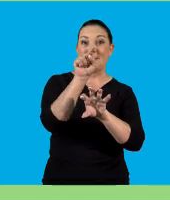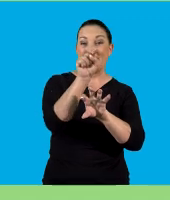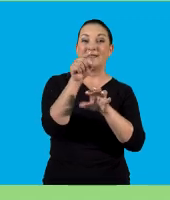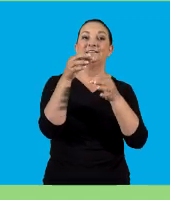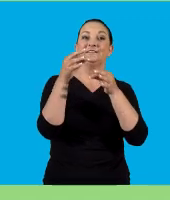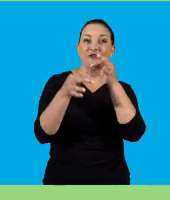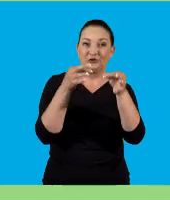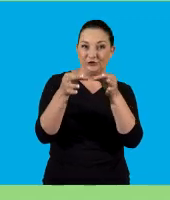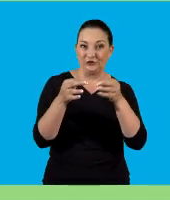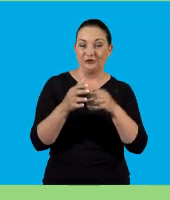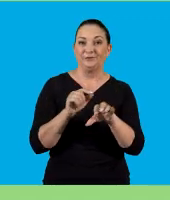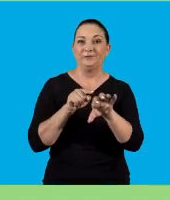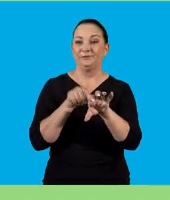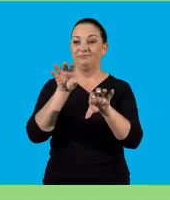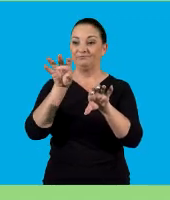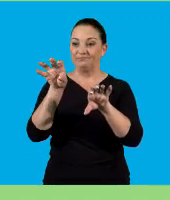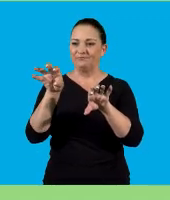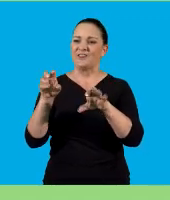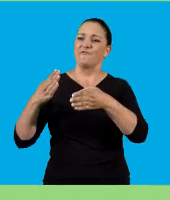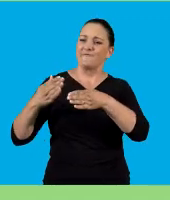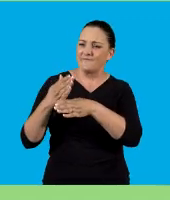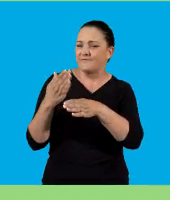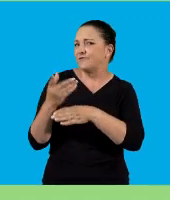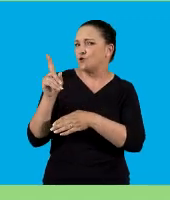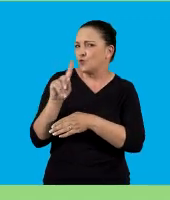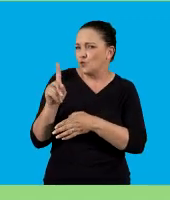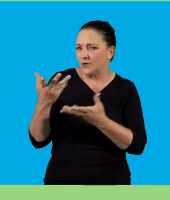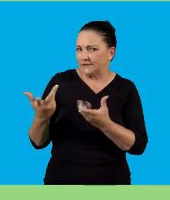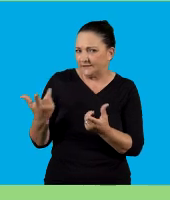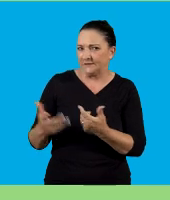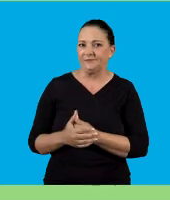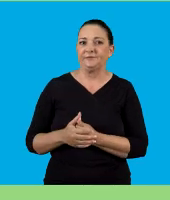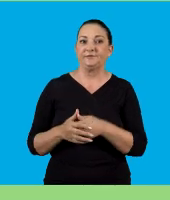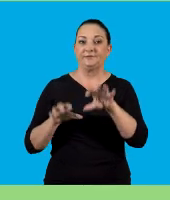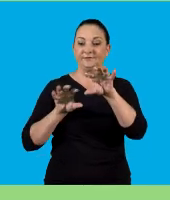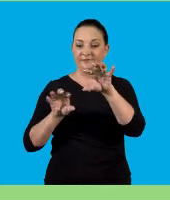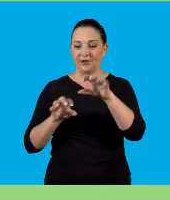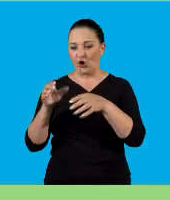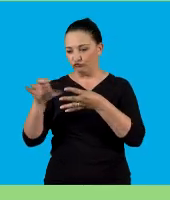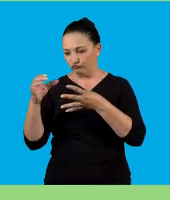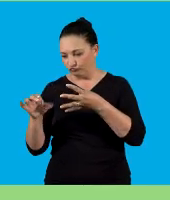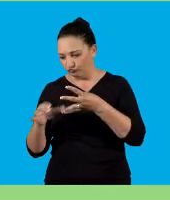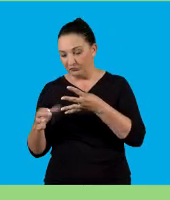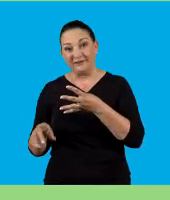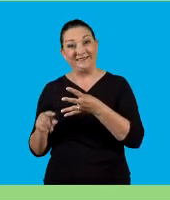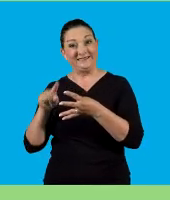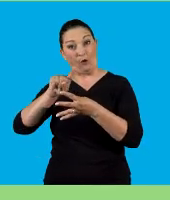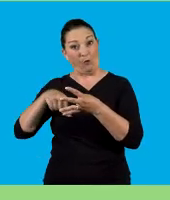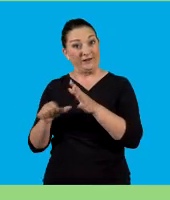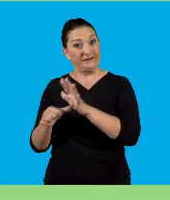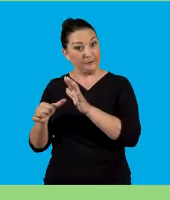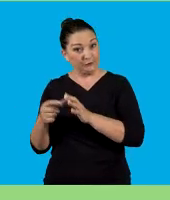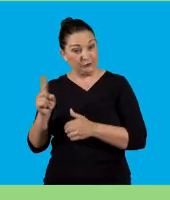description for the system, learn what the function of the system is, look at the components and